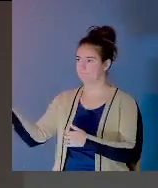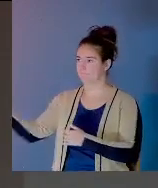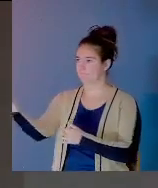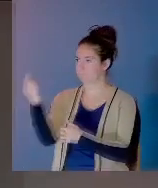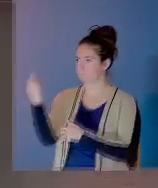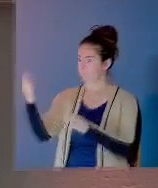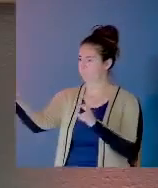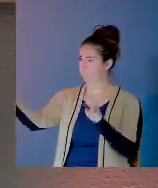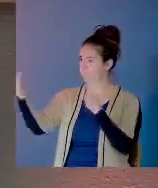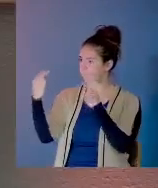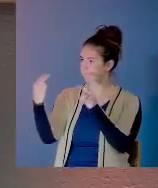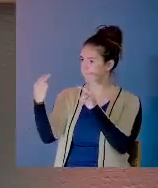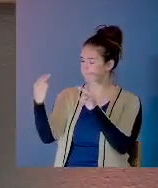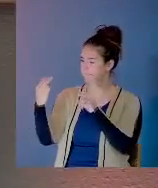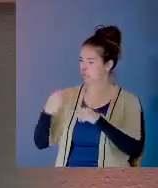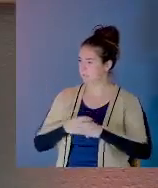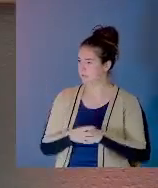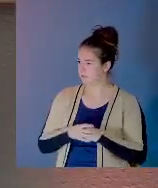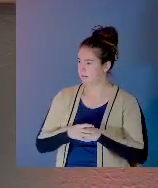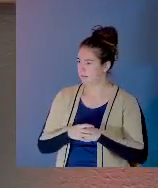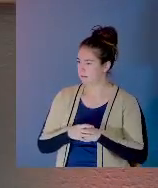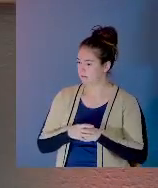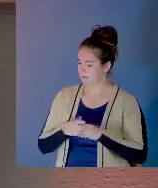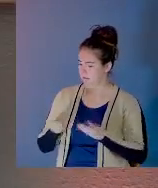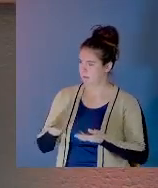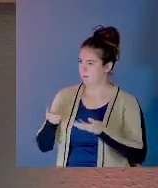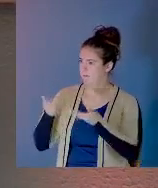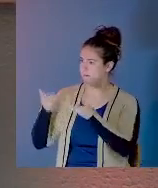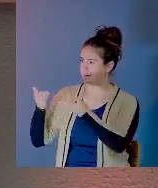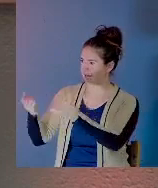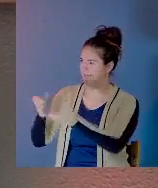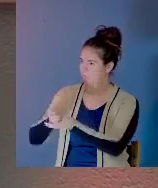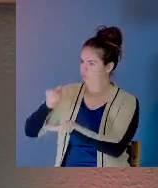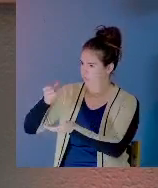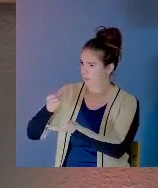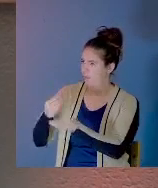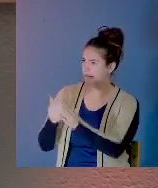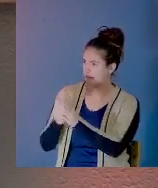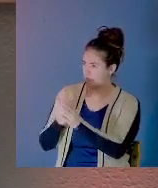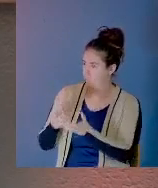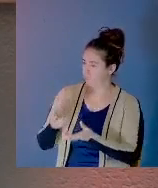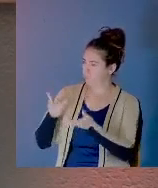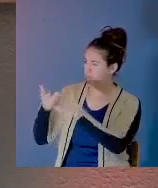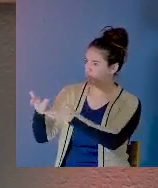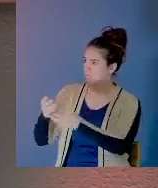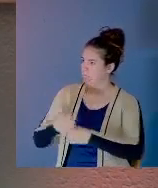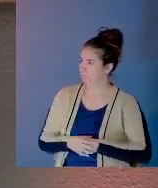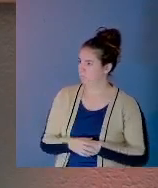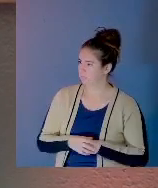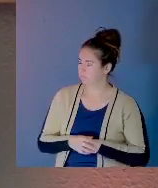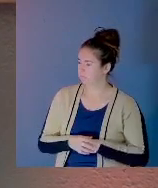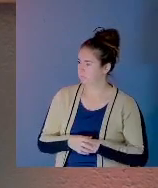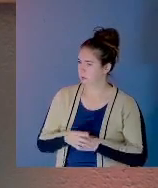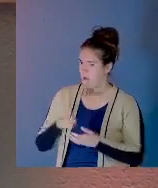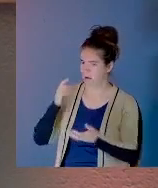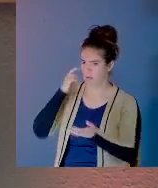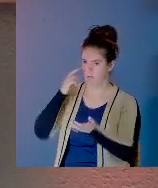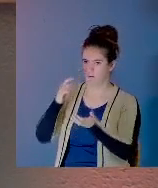and I handed him the sandwich and the drink, and he looked at me with these blue